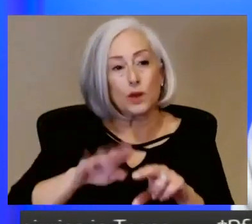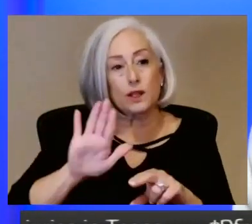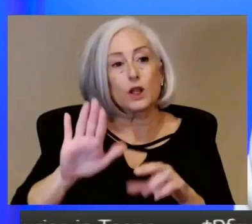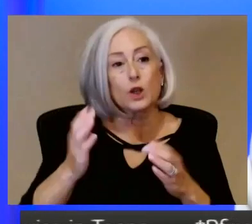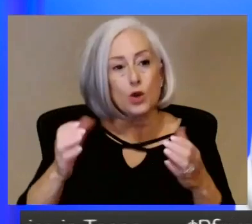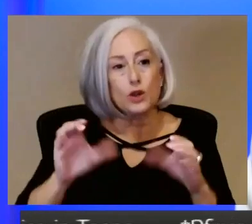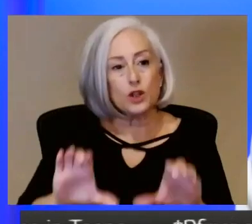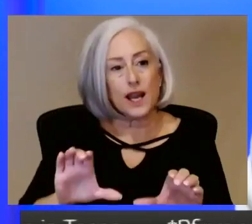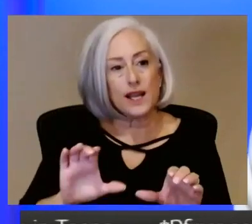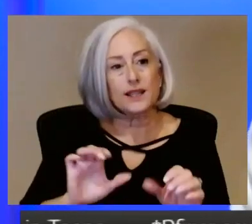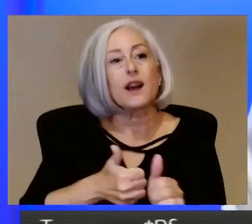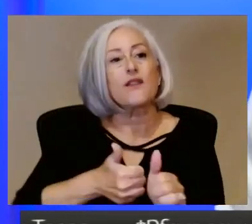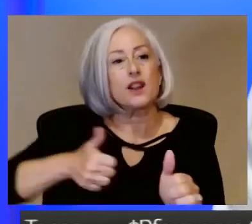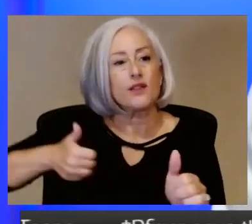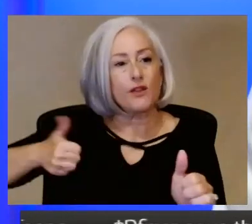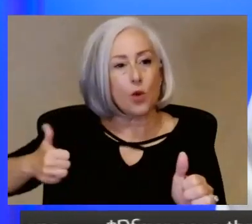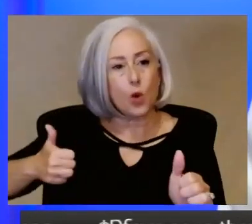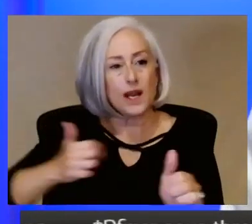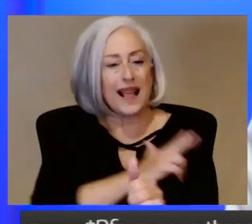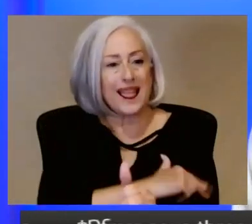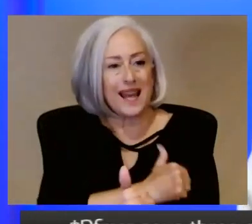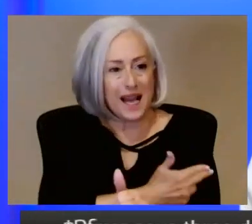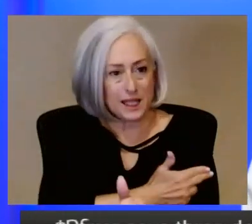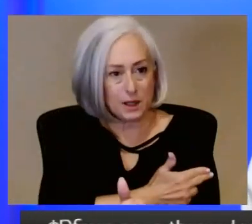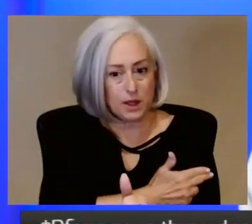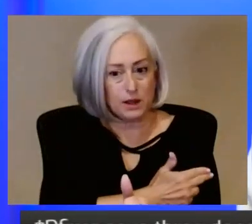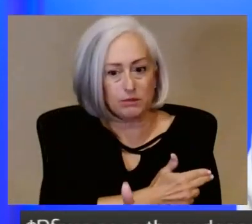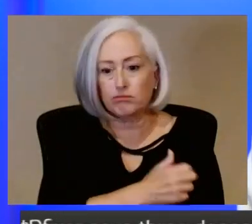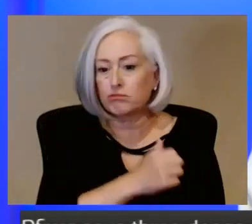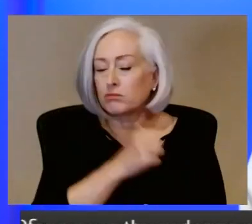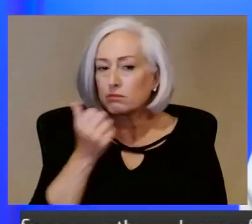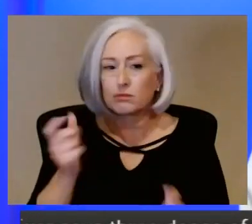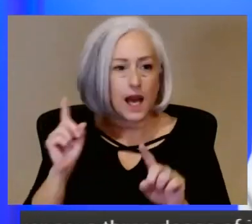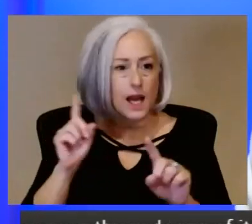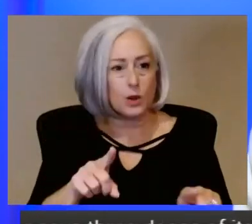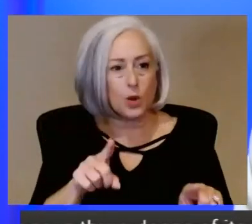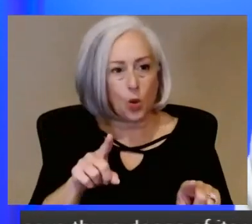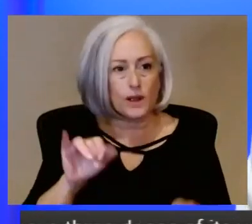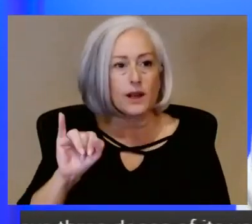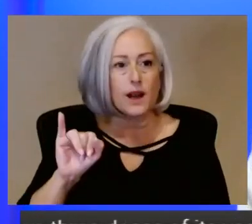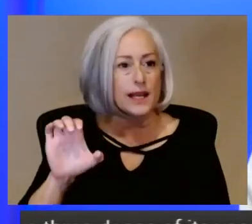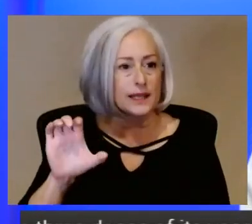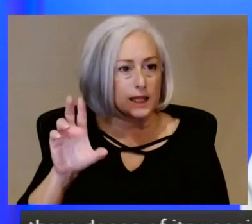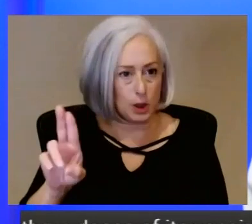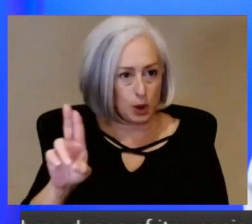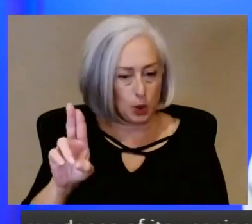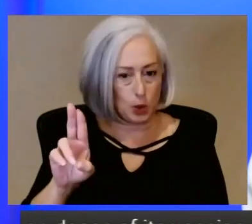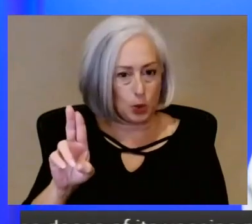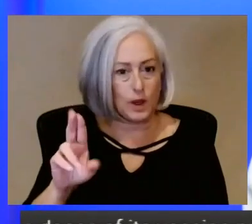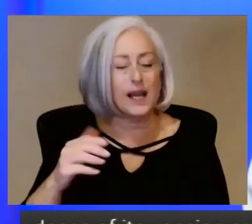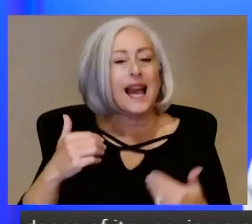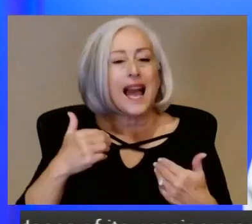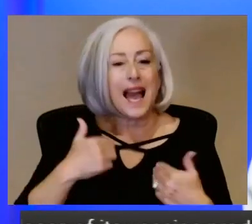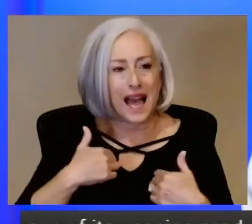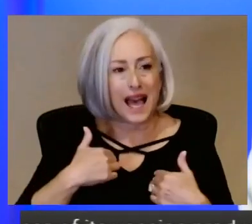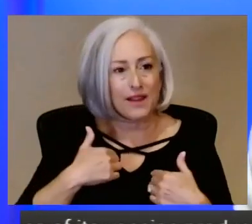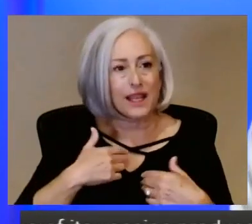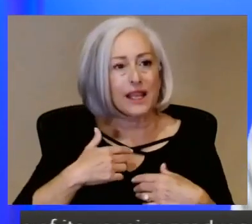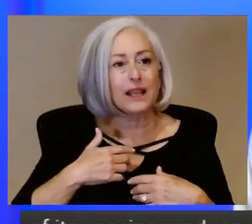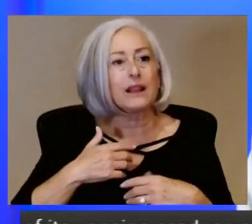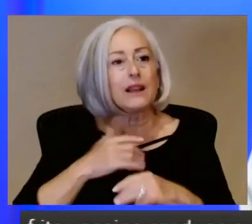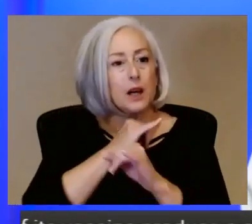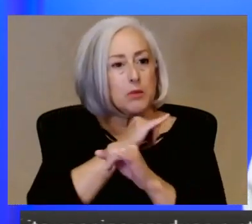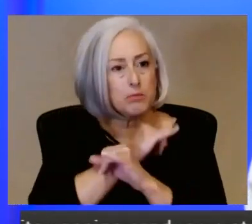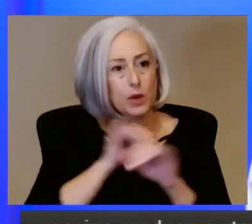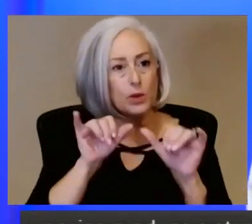hospital, increasing your chances of not going to the ICU, overall having that immune response so that if you are infected, you